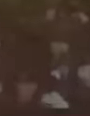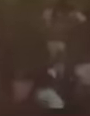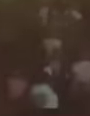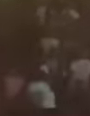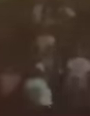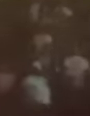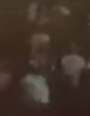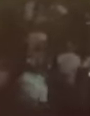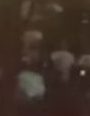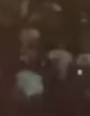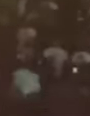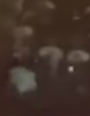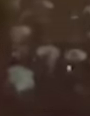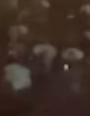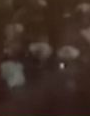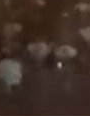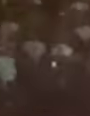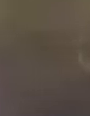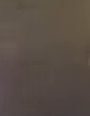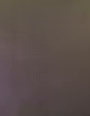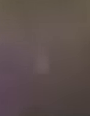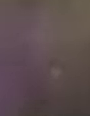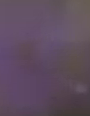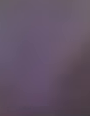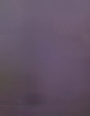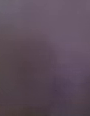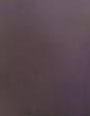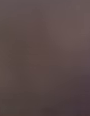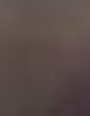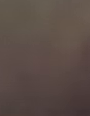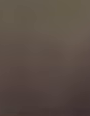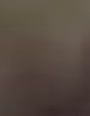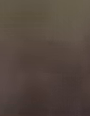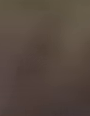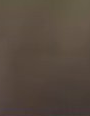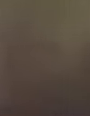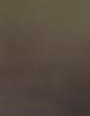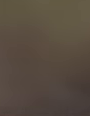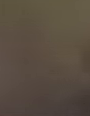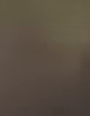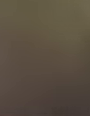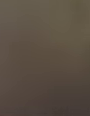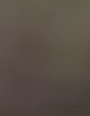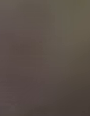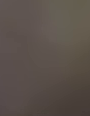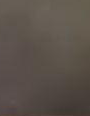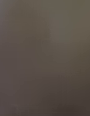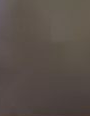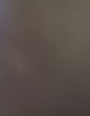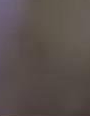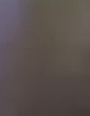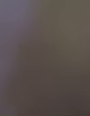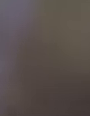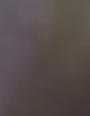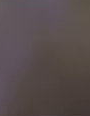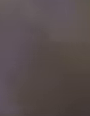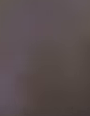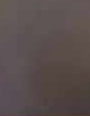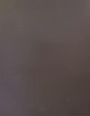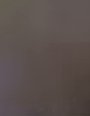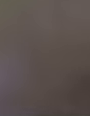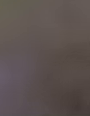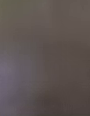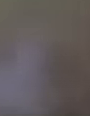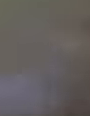We'll be seated, but just listen very carefully. For someone in this place, the Lord is